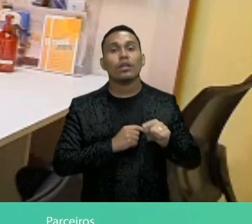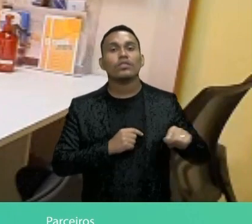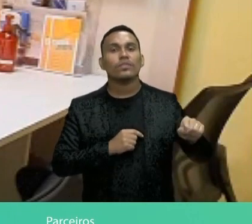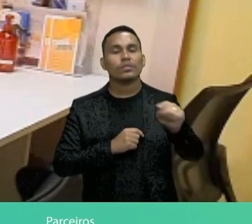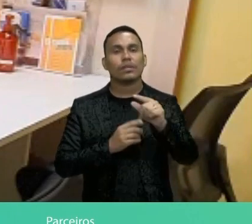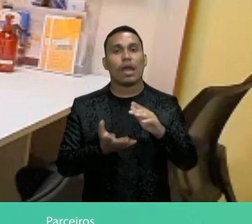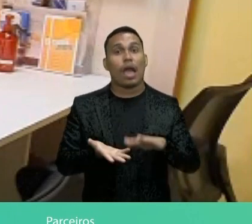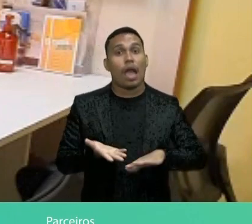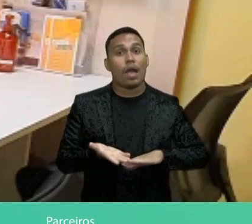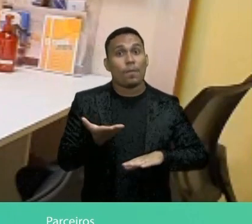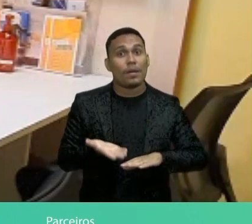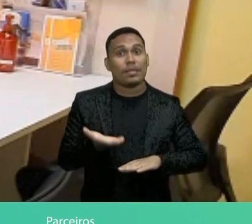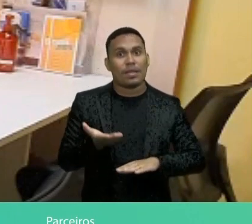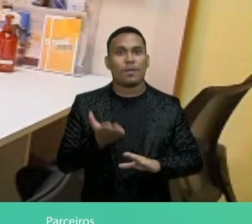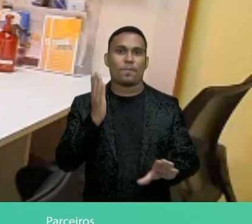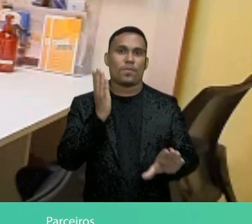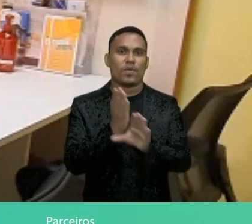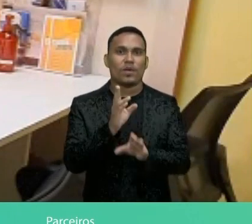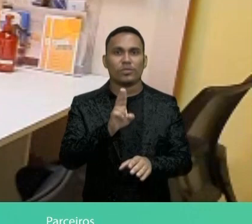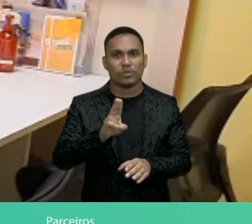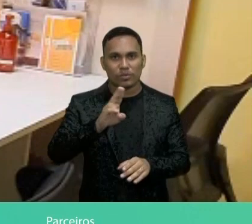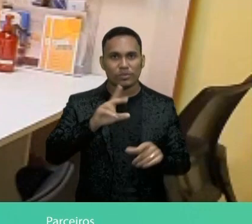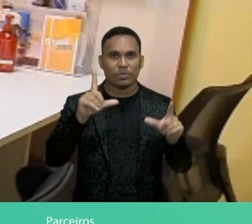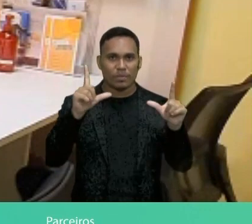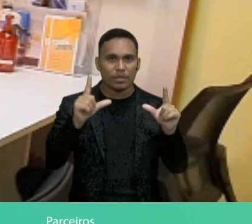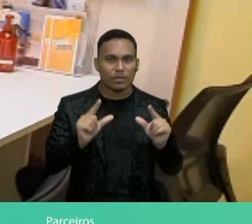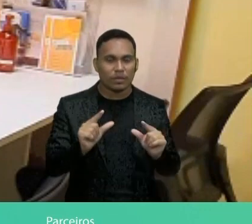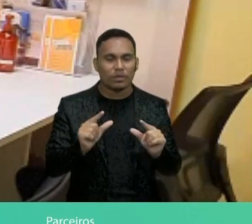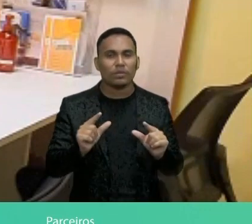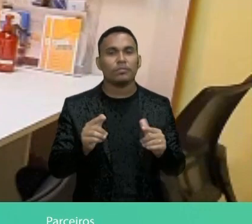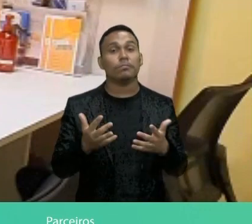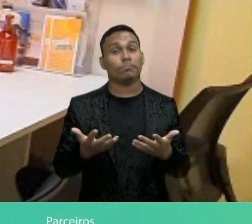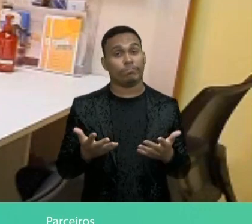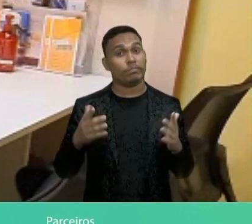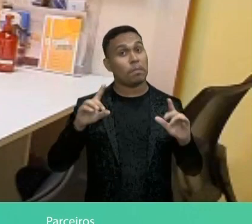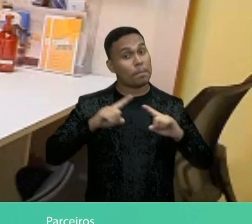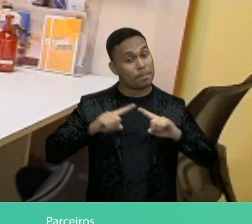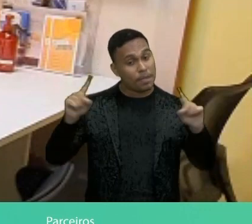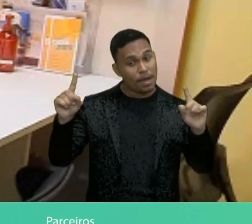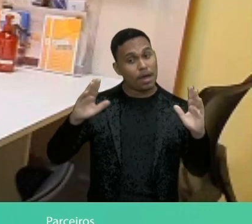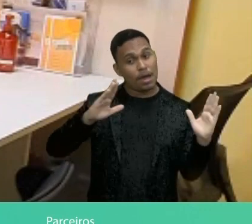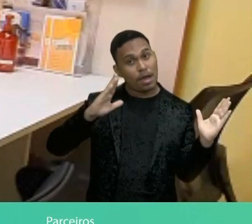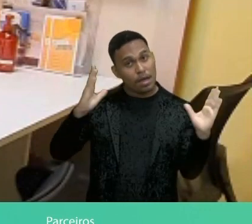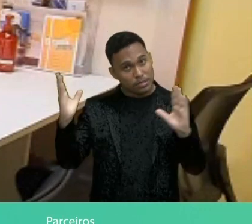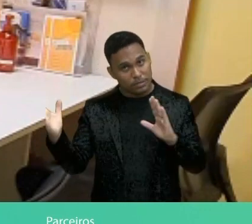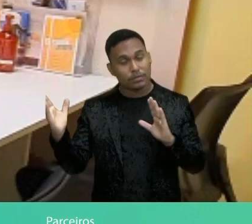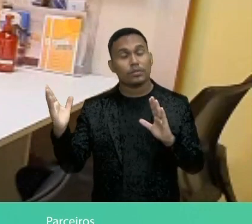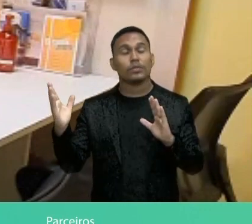of increasing the price. On the other hand,